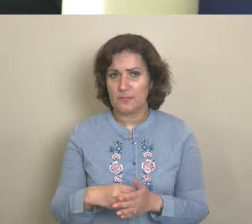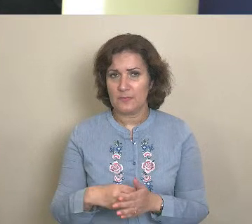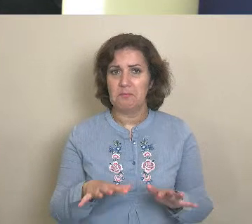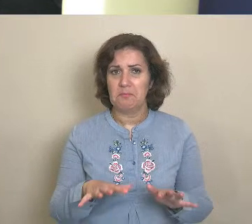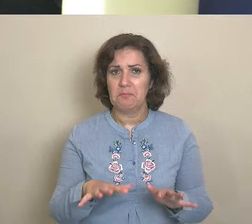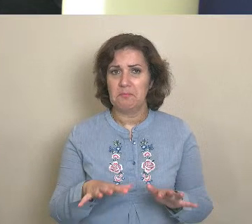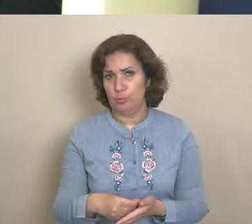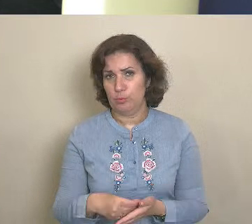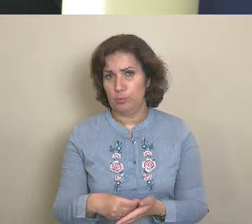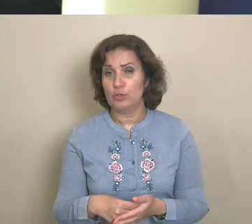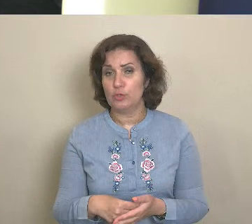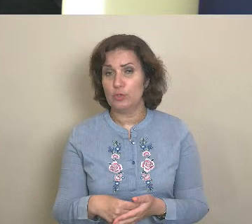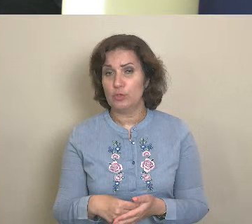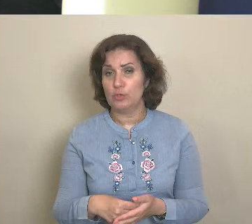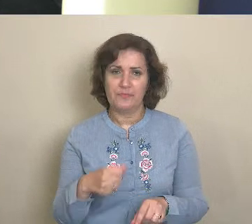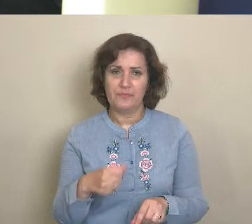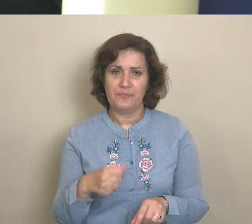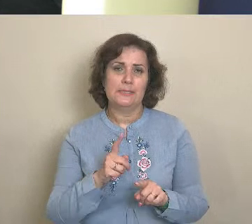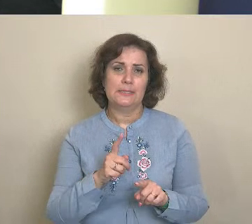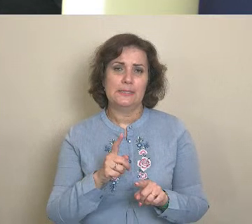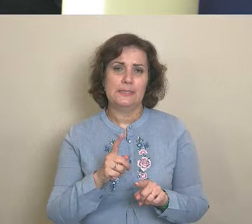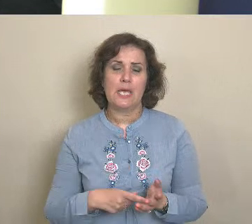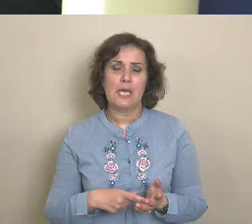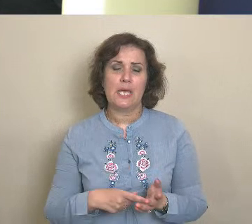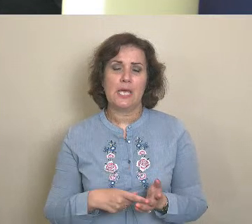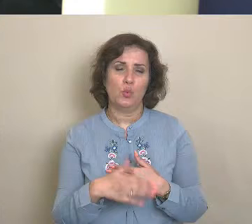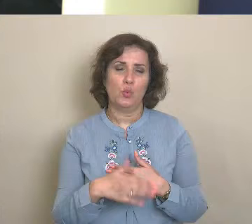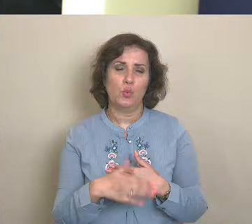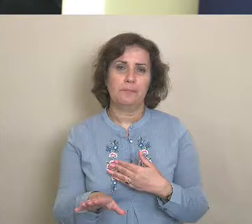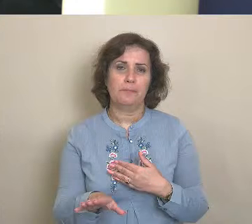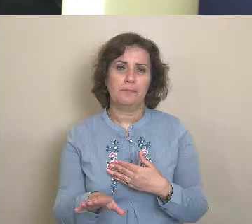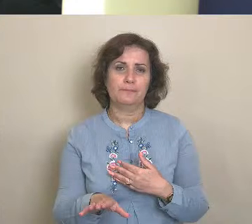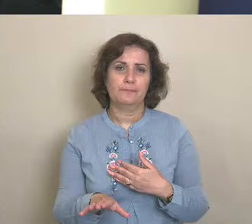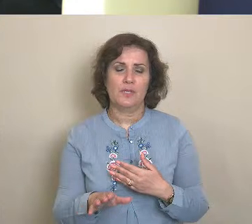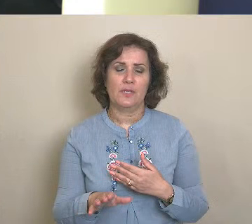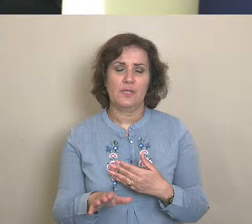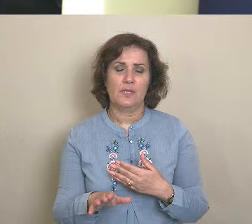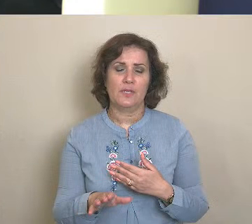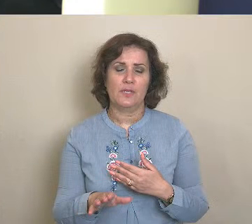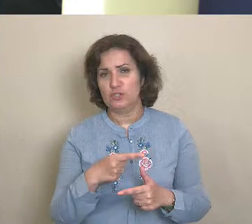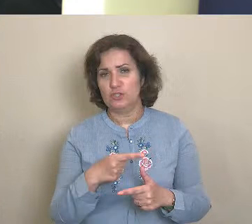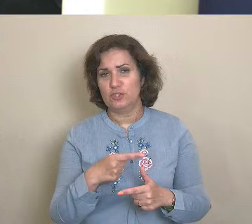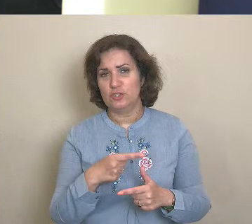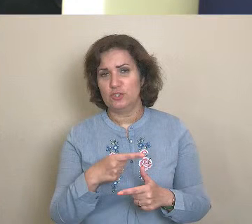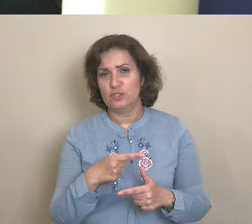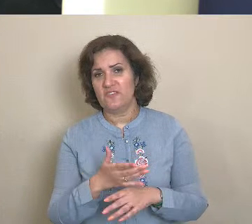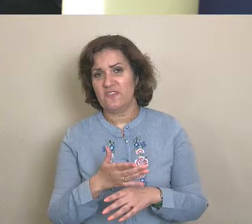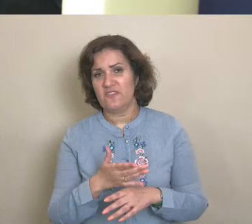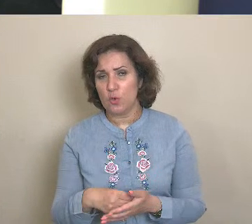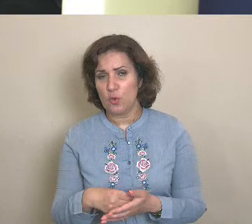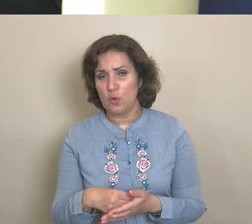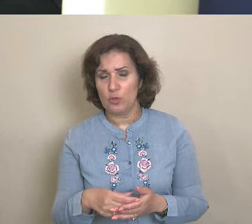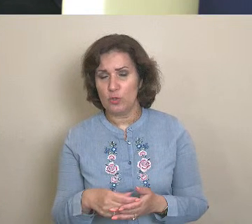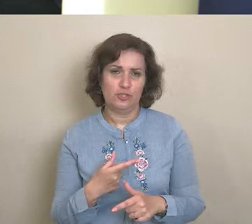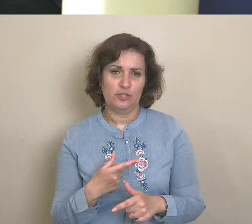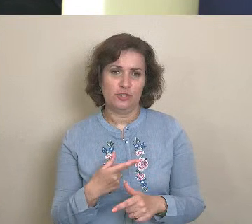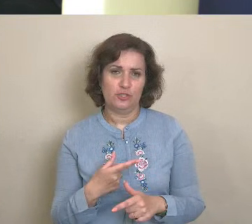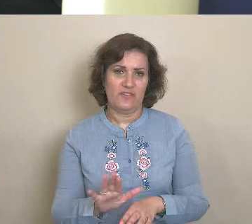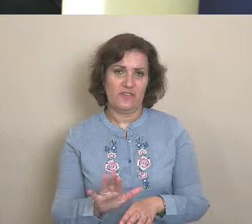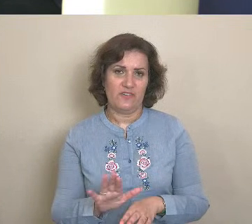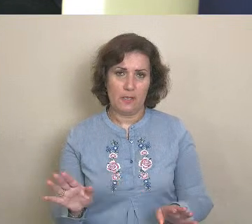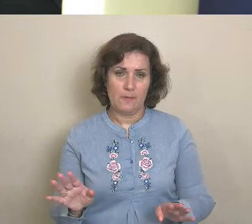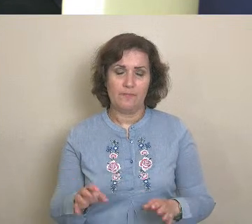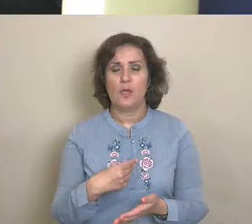be exercised from local budgets, and this or the other council can